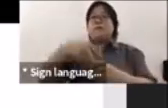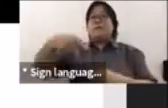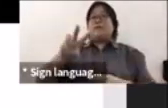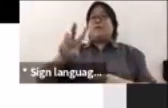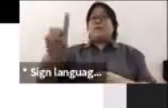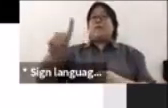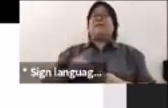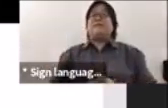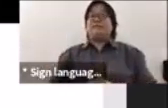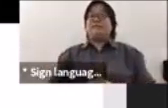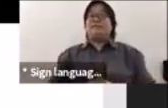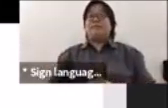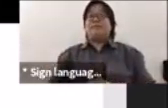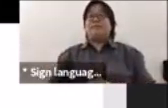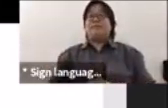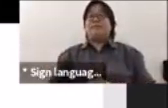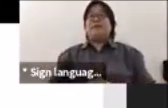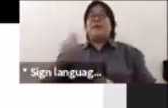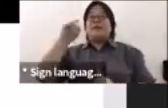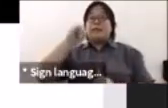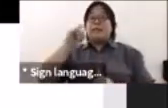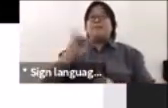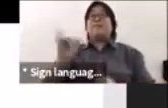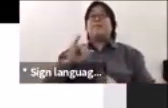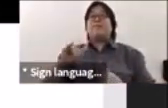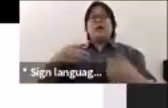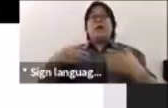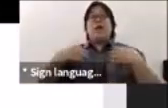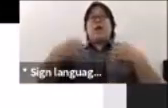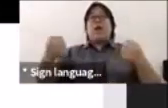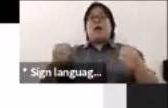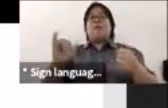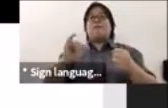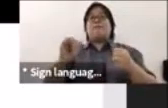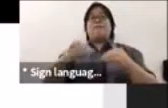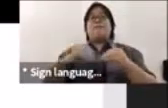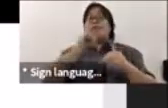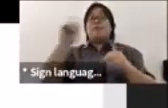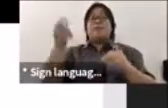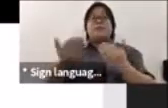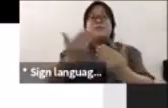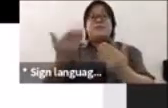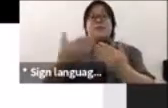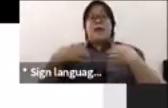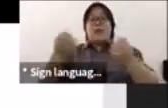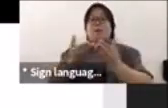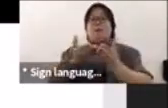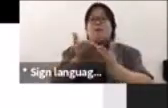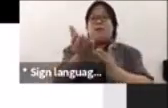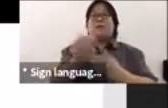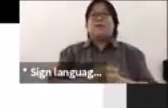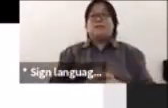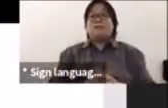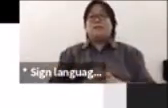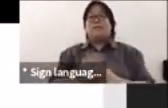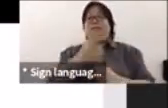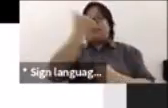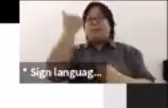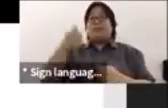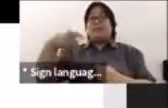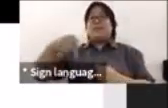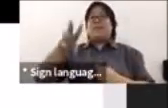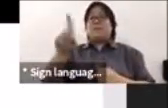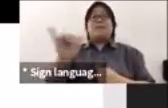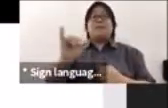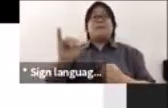disability. So sexual as well as reproductive health goes beyond simple health rights, because disabled are also